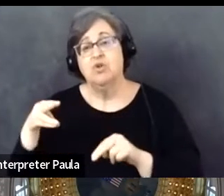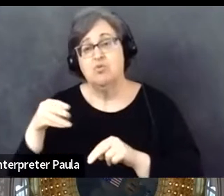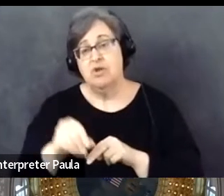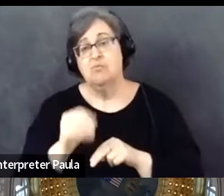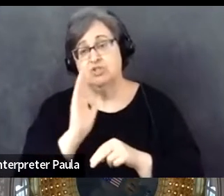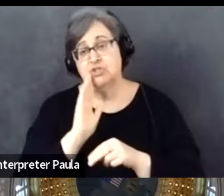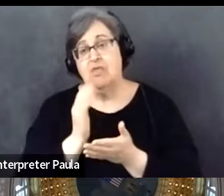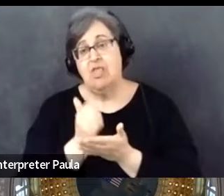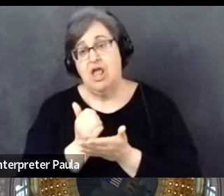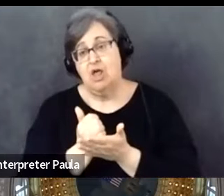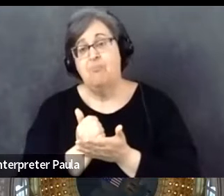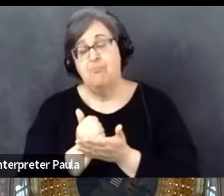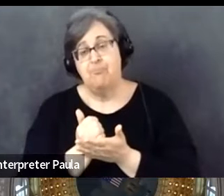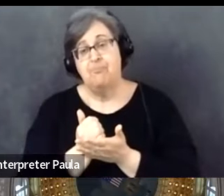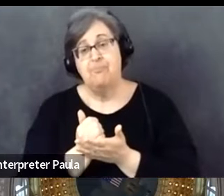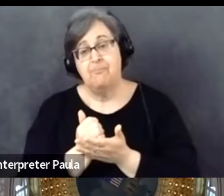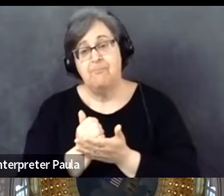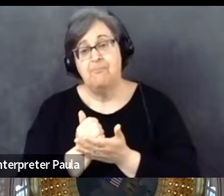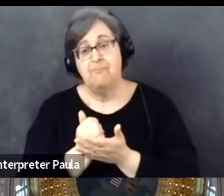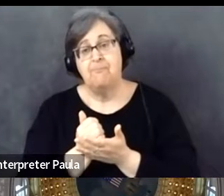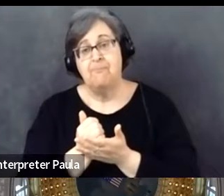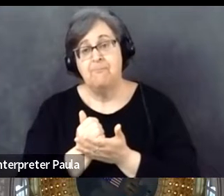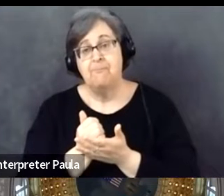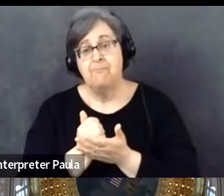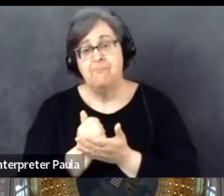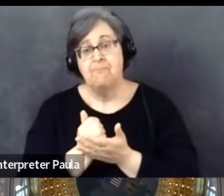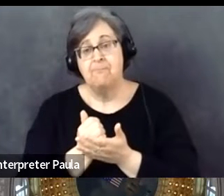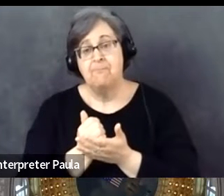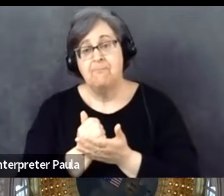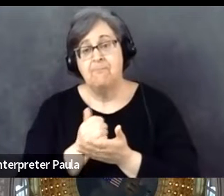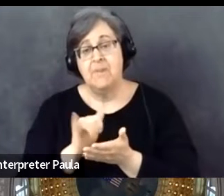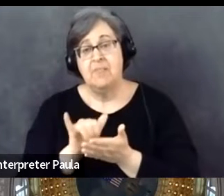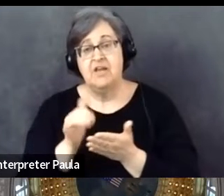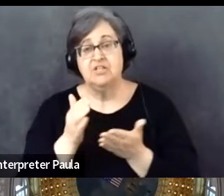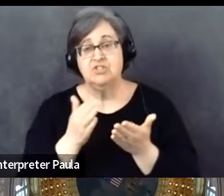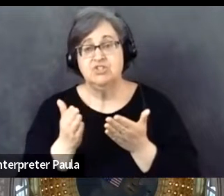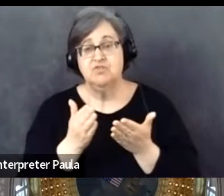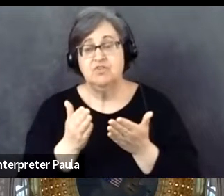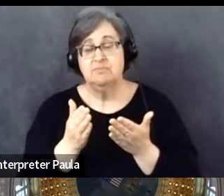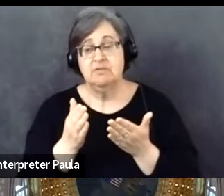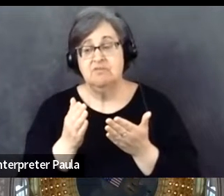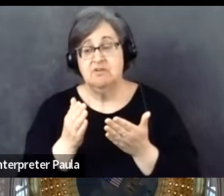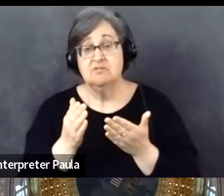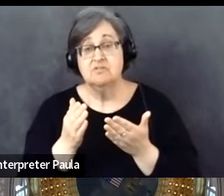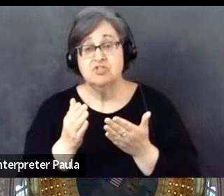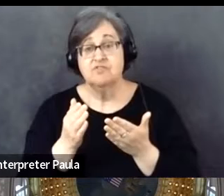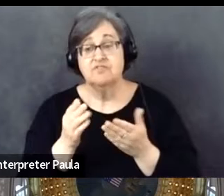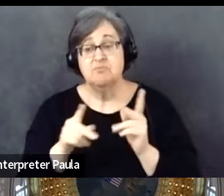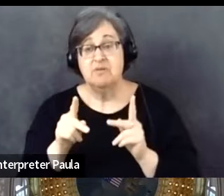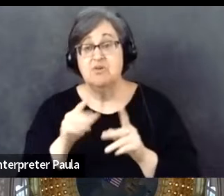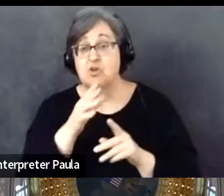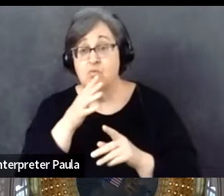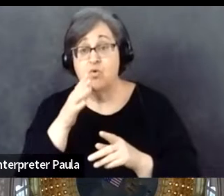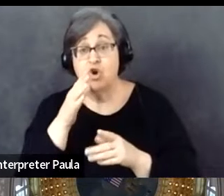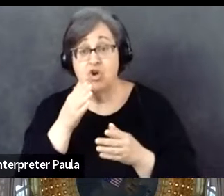will help make sure that that is a service that people in rural areas can get.